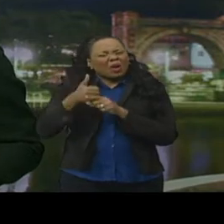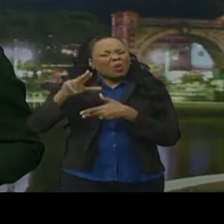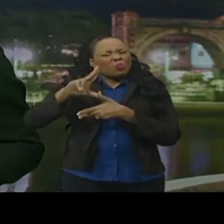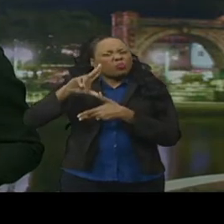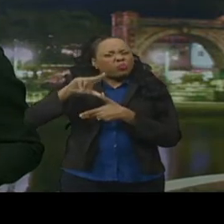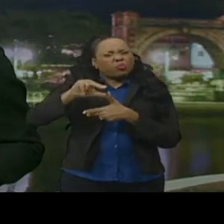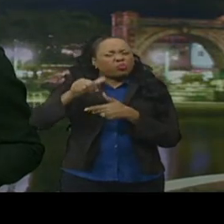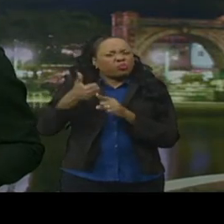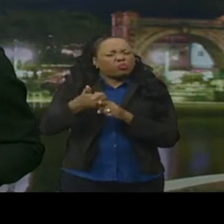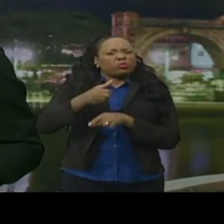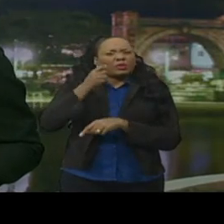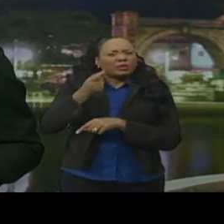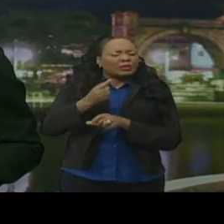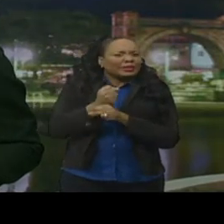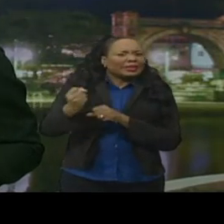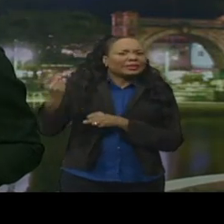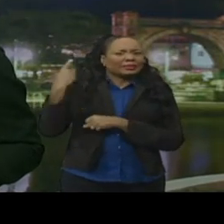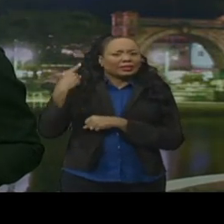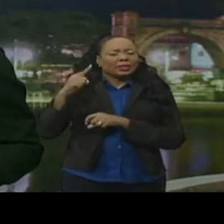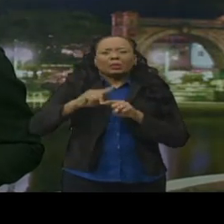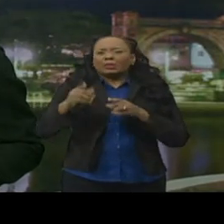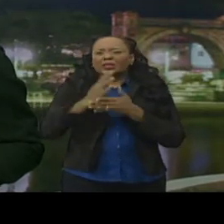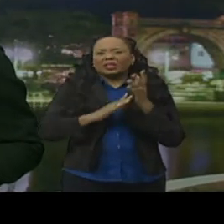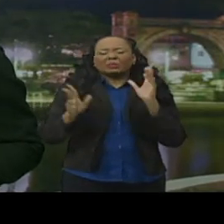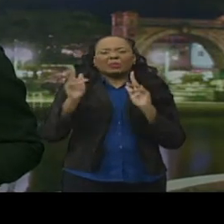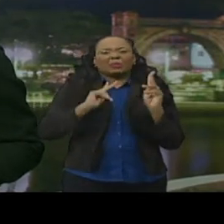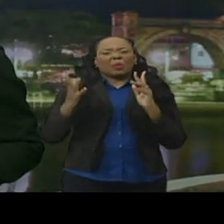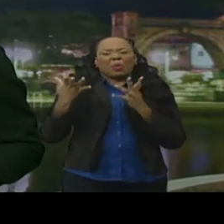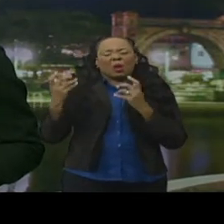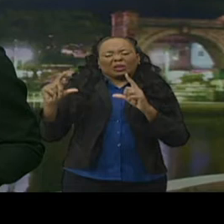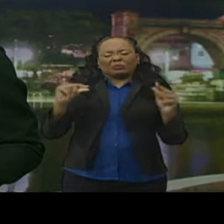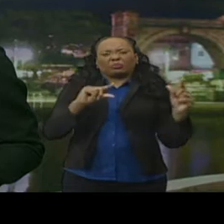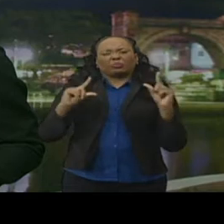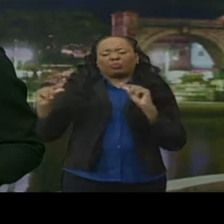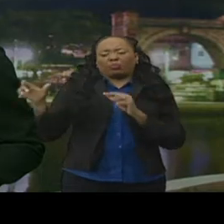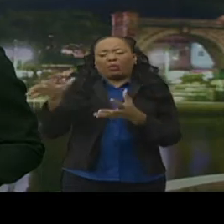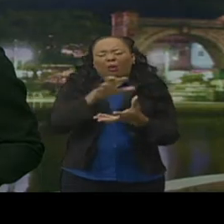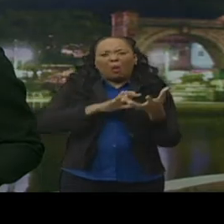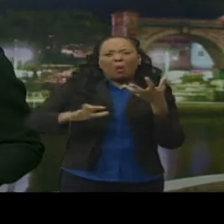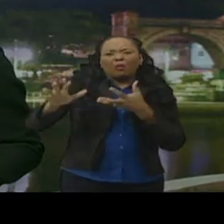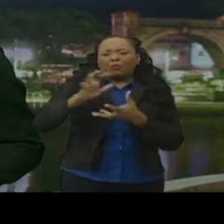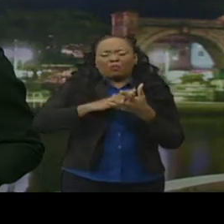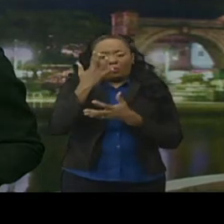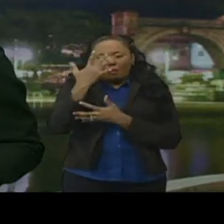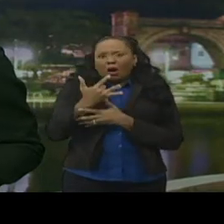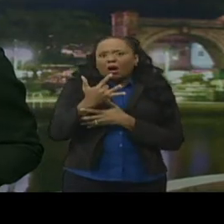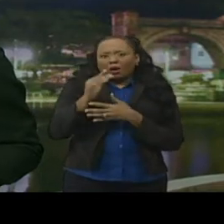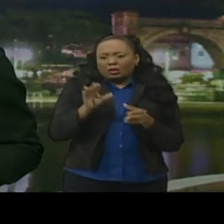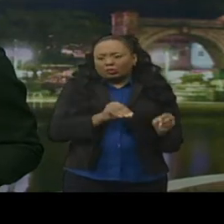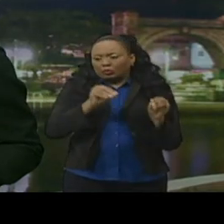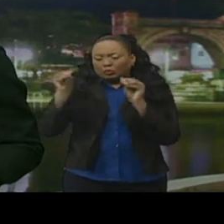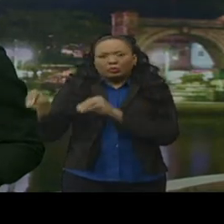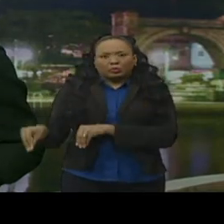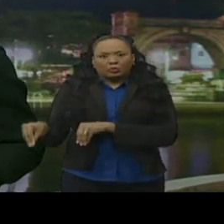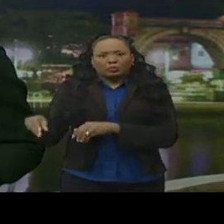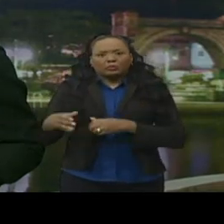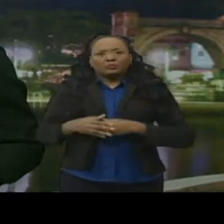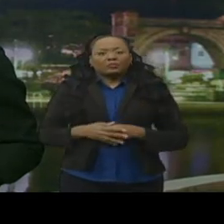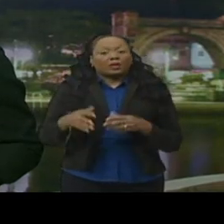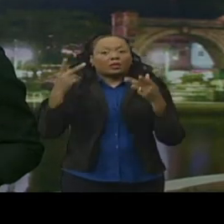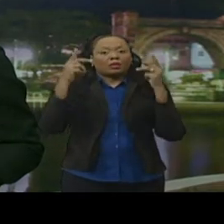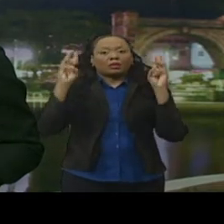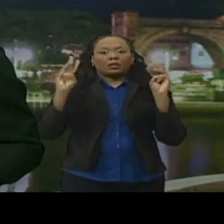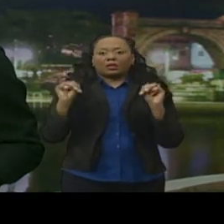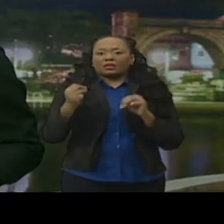region appear duped by the attempt by a few to create confusion over the institution's decision to relocate. The Prime